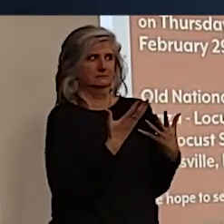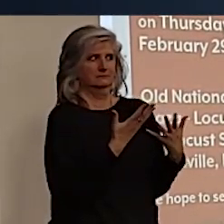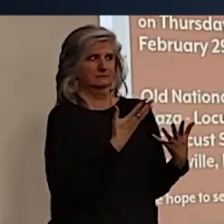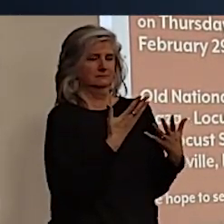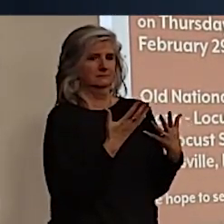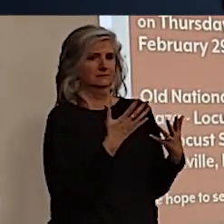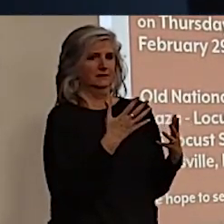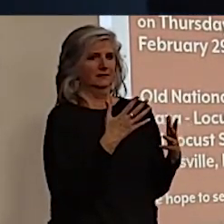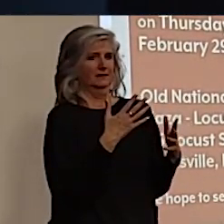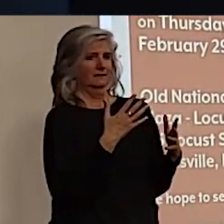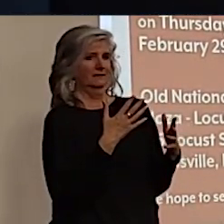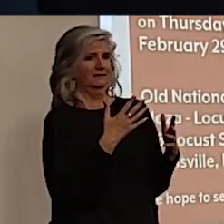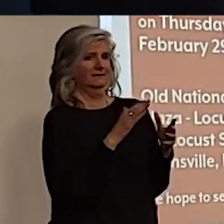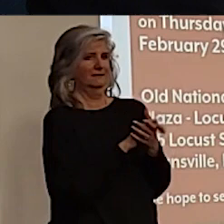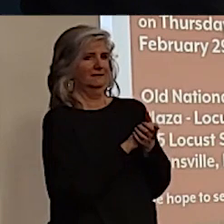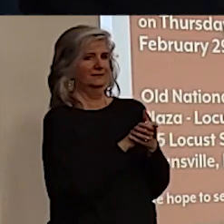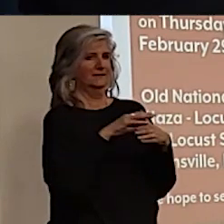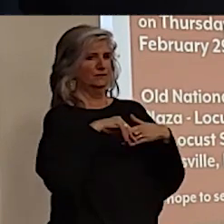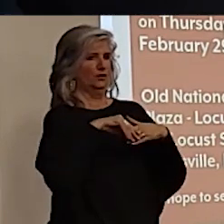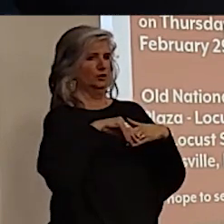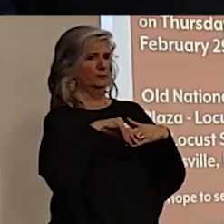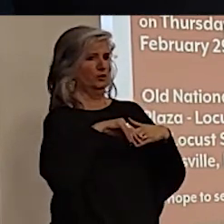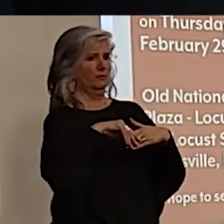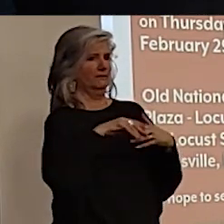feel vulnerable,